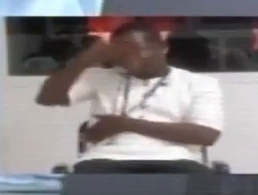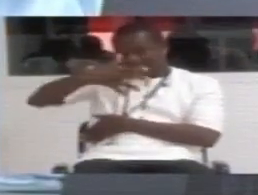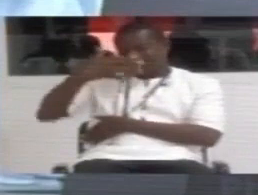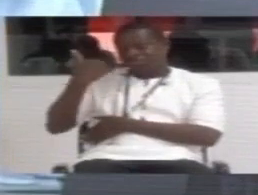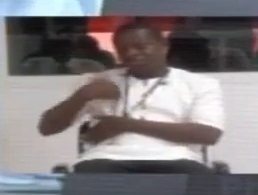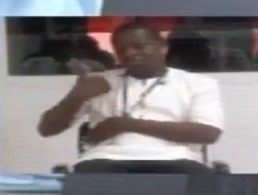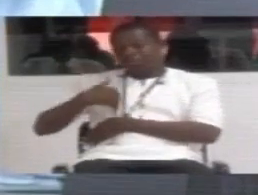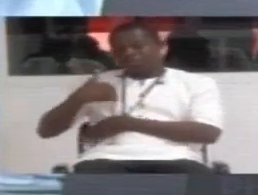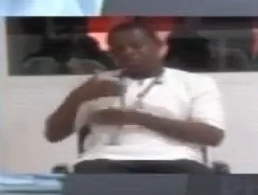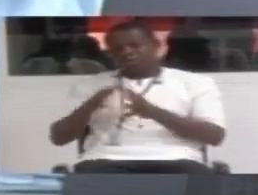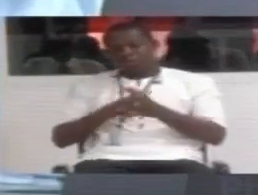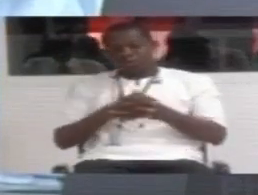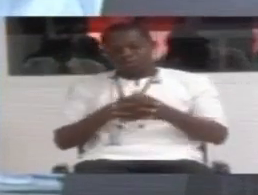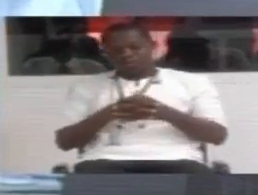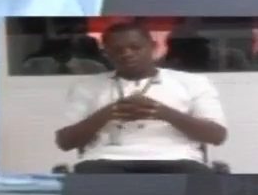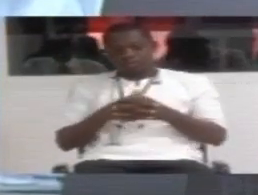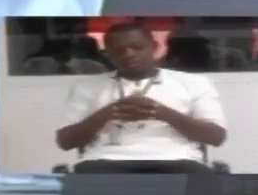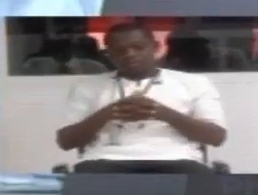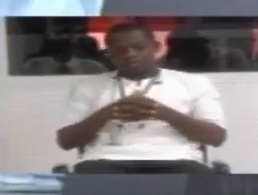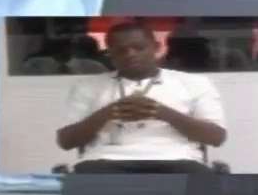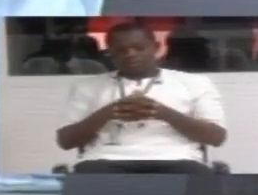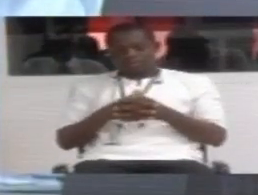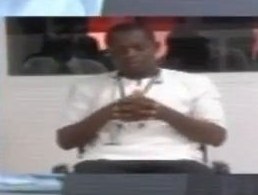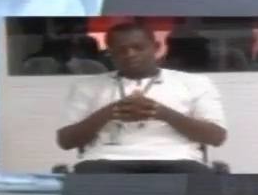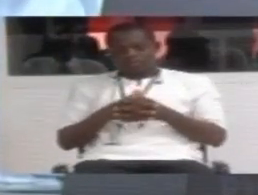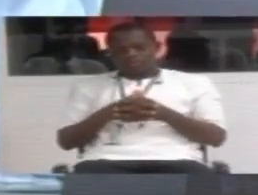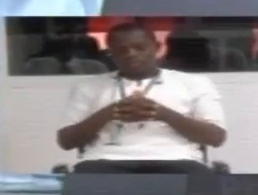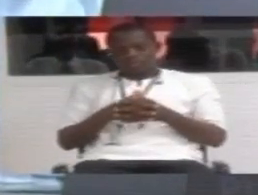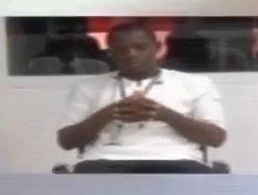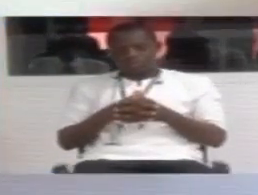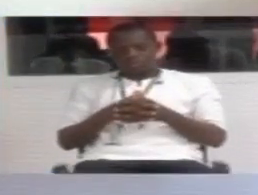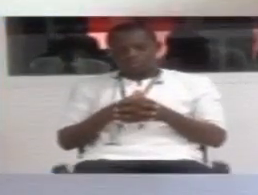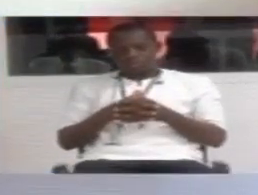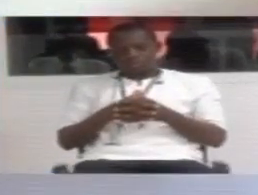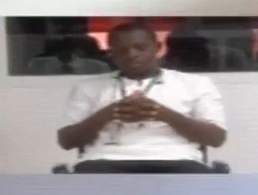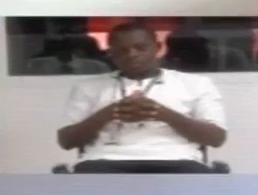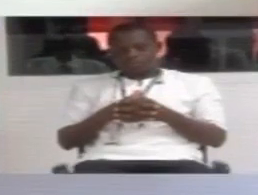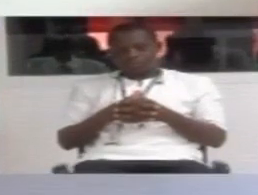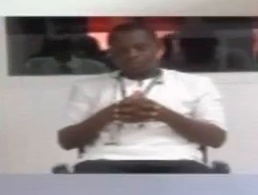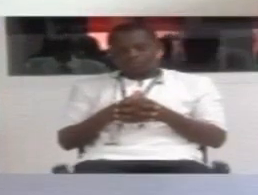xamné Malik Jatta waxna sen bir yow téwulo fofu dé ñoñu fuk ak juroomi nit lañ won.